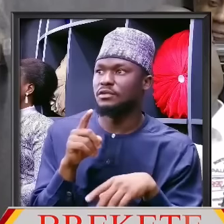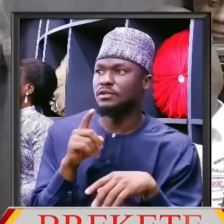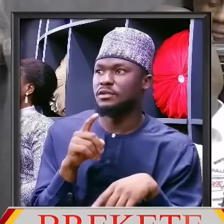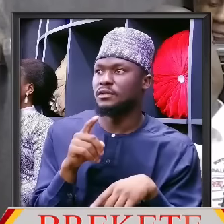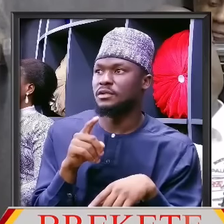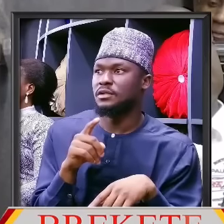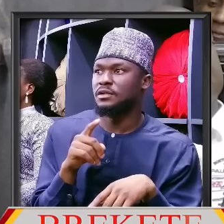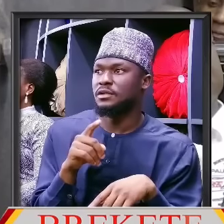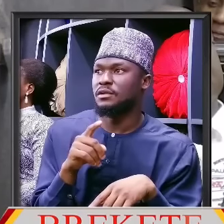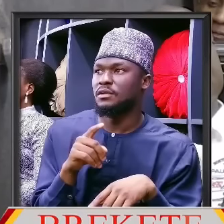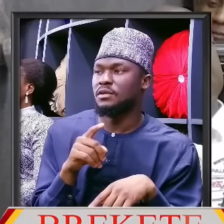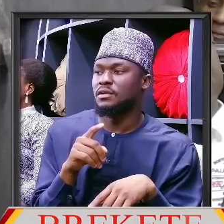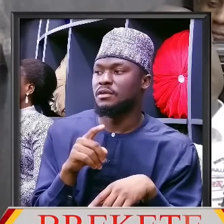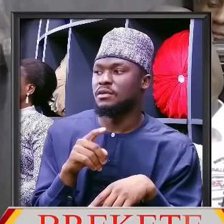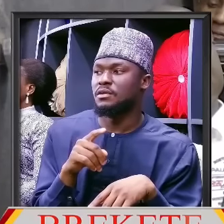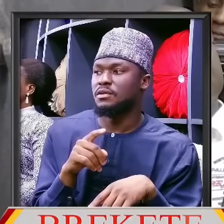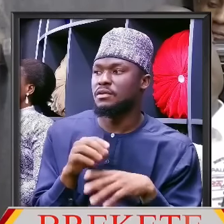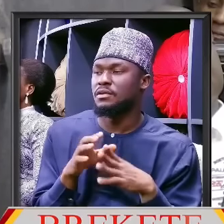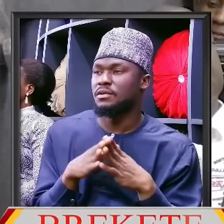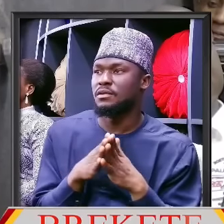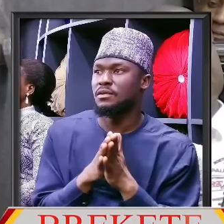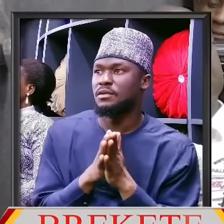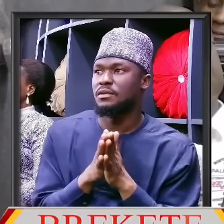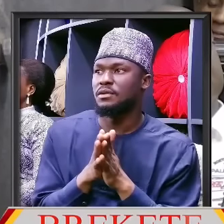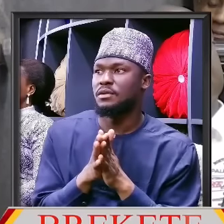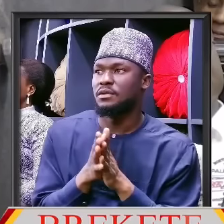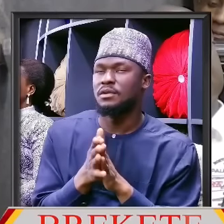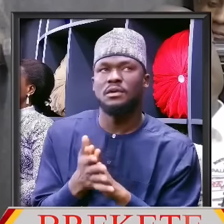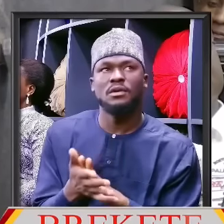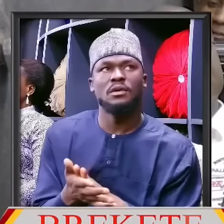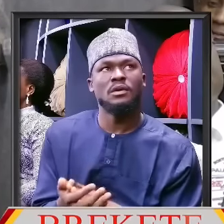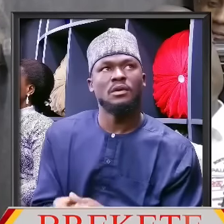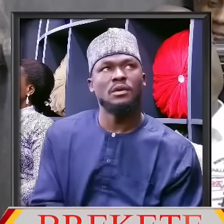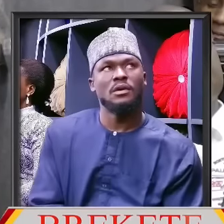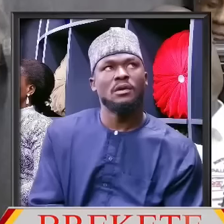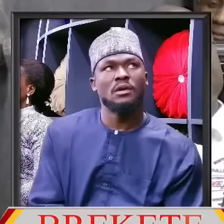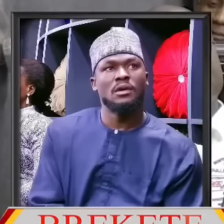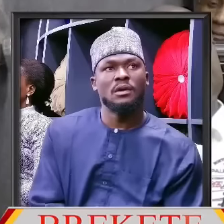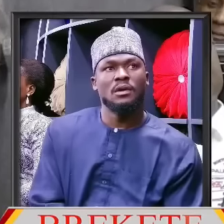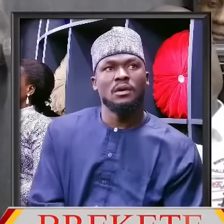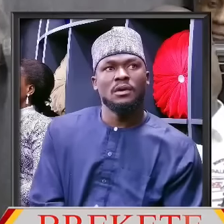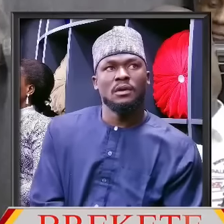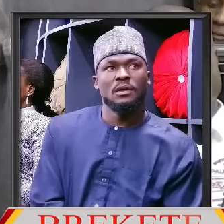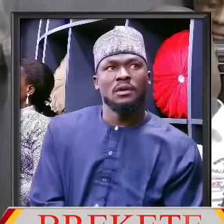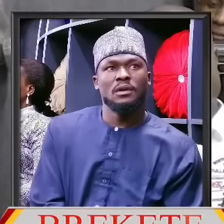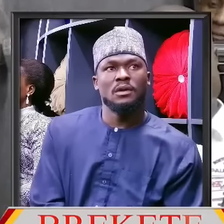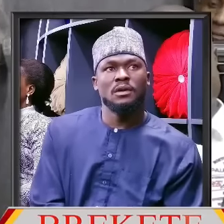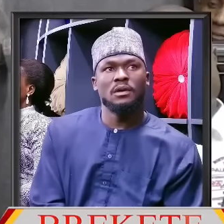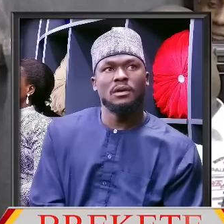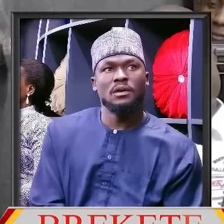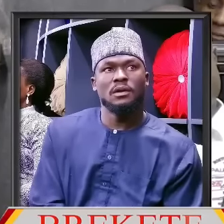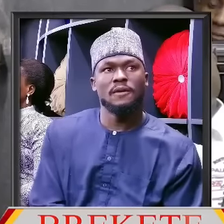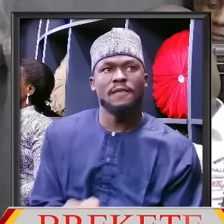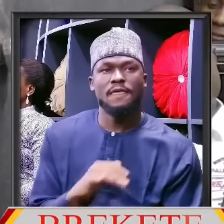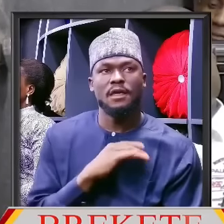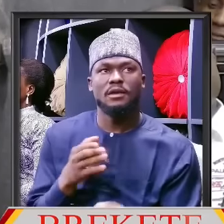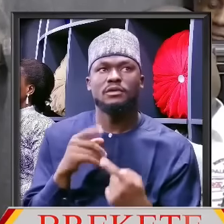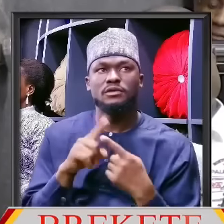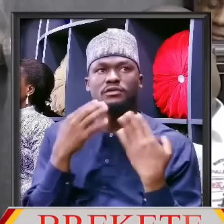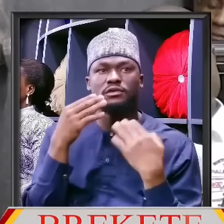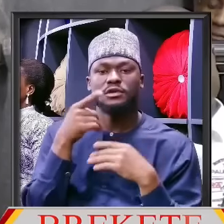Aperam Patem, which may say, listen to the other side. So I want to thank